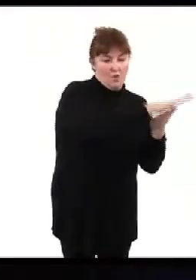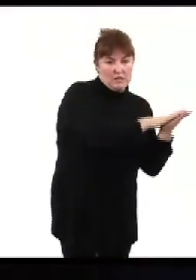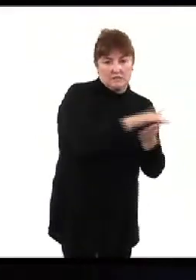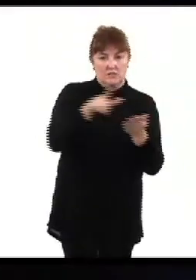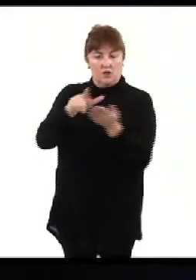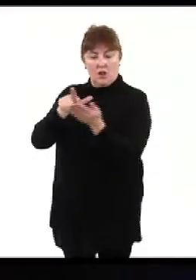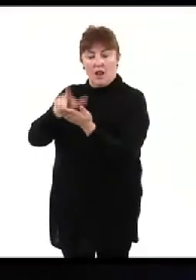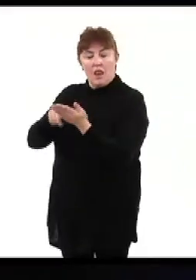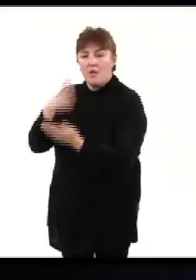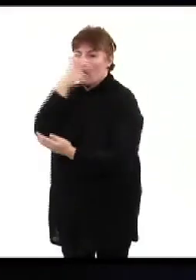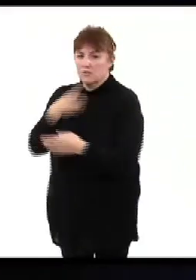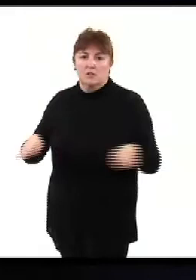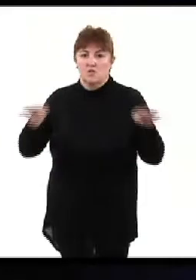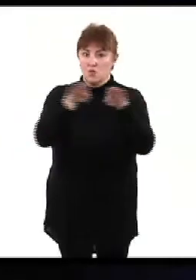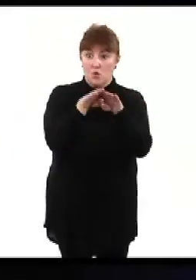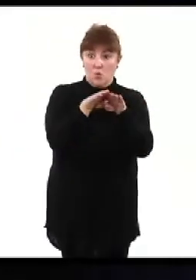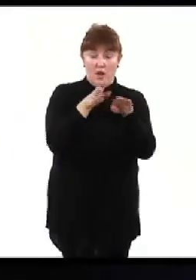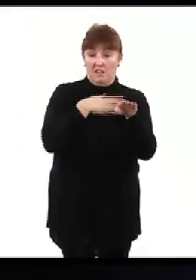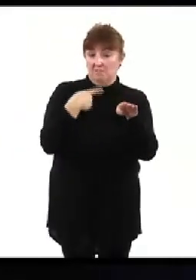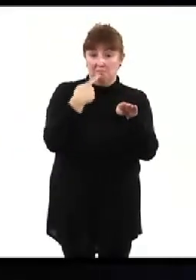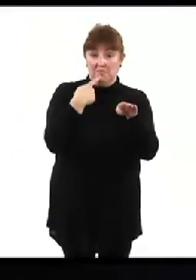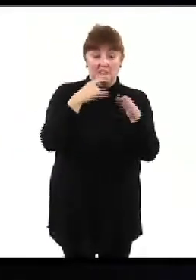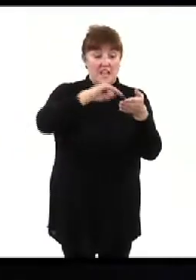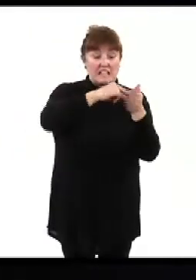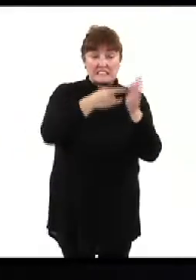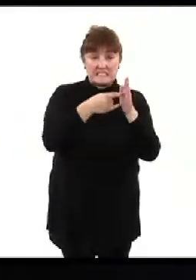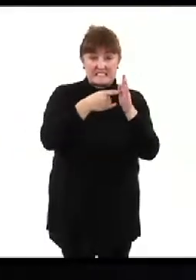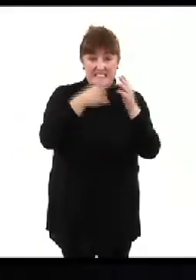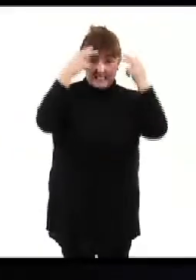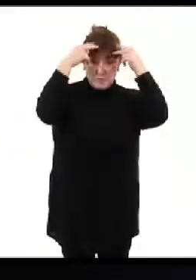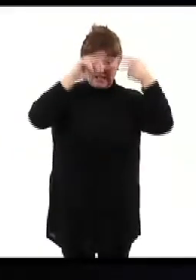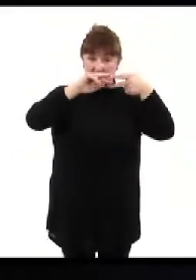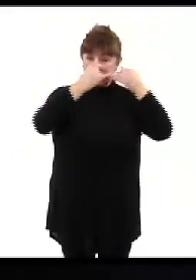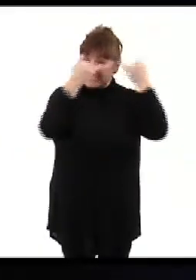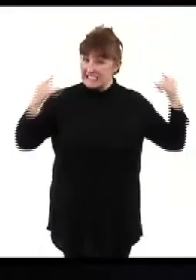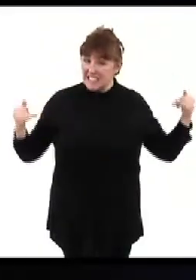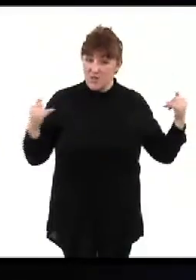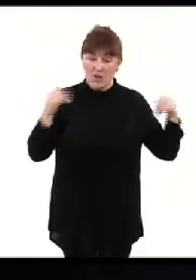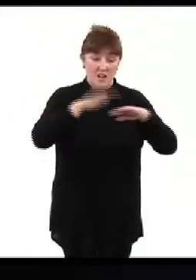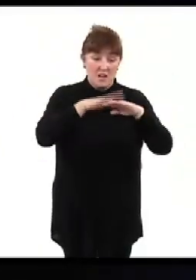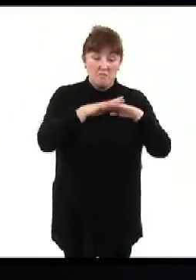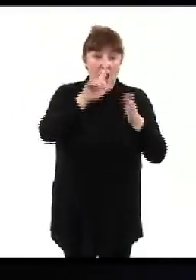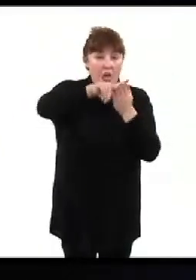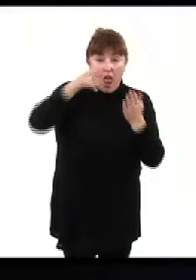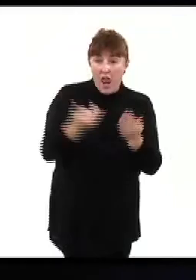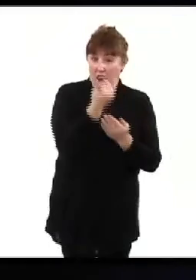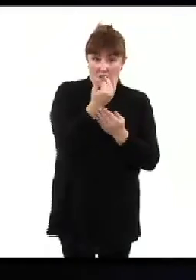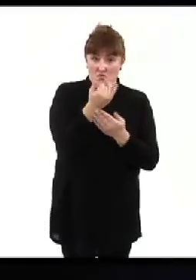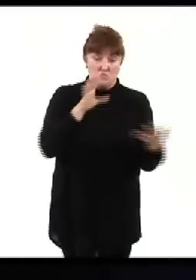systems that are engaged in language processing. So we see that these sort of pantomimic and non-pantomimic signs are treated the